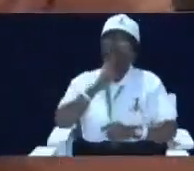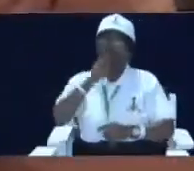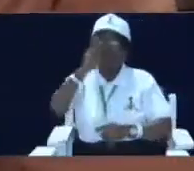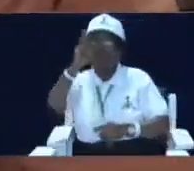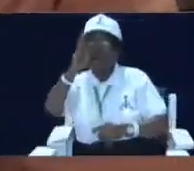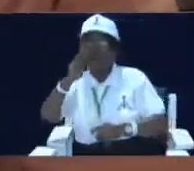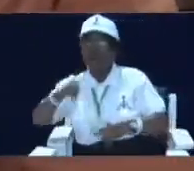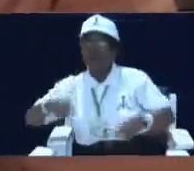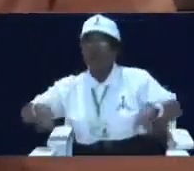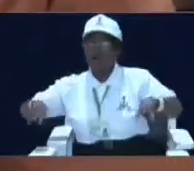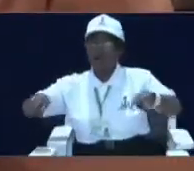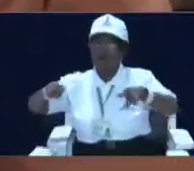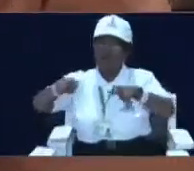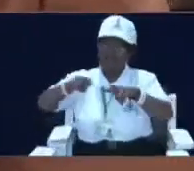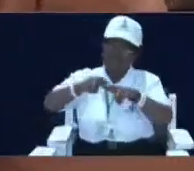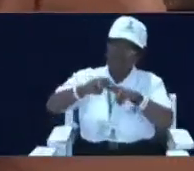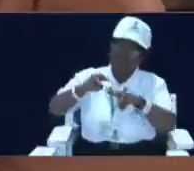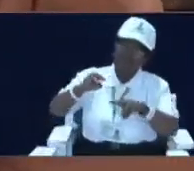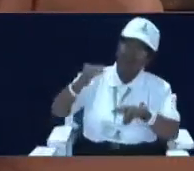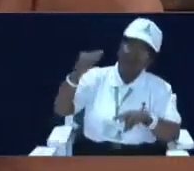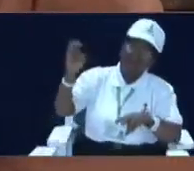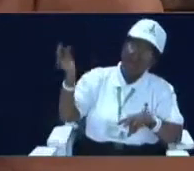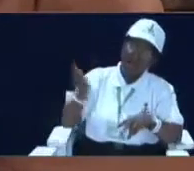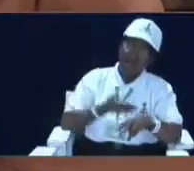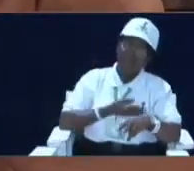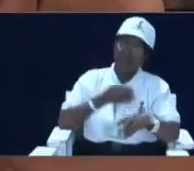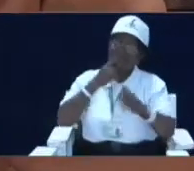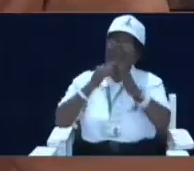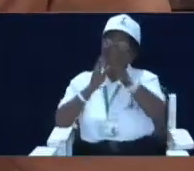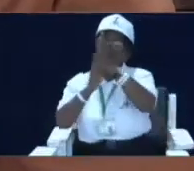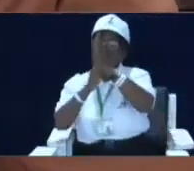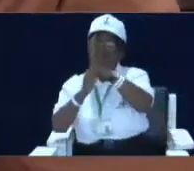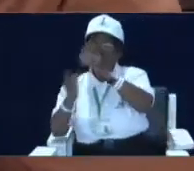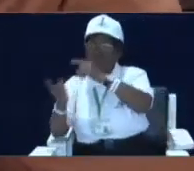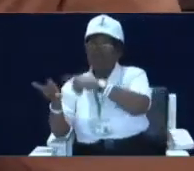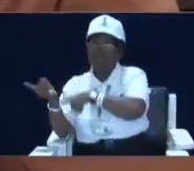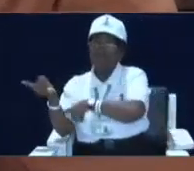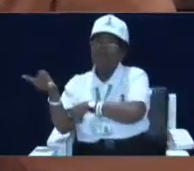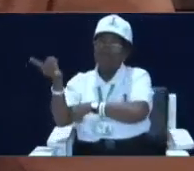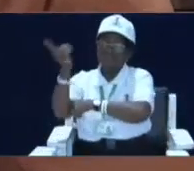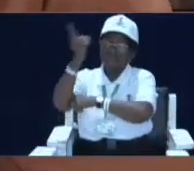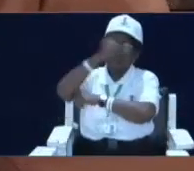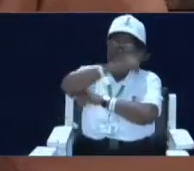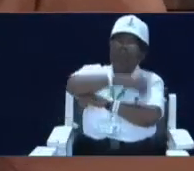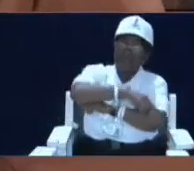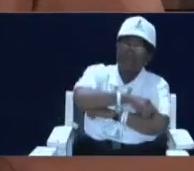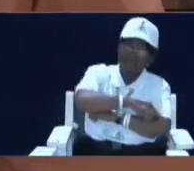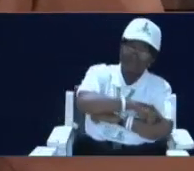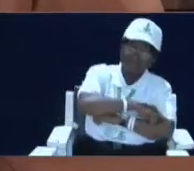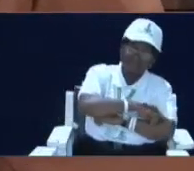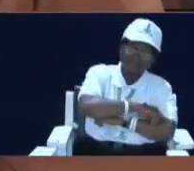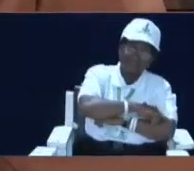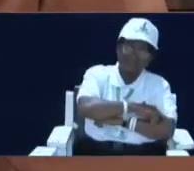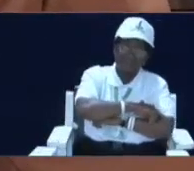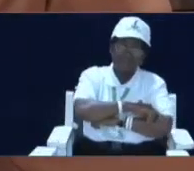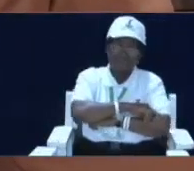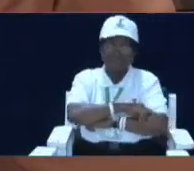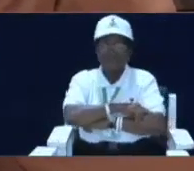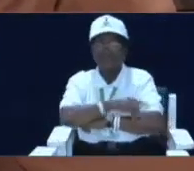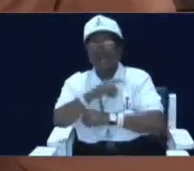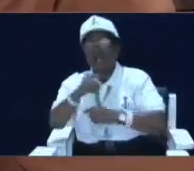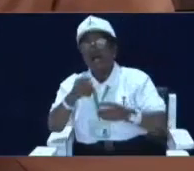Today, you are worthy of our praises. Today,